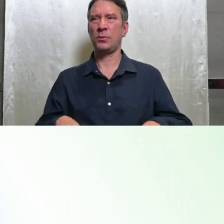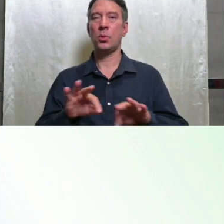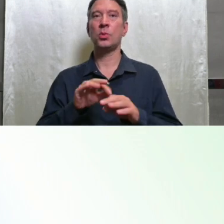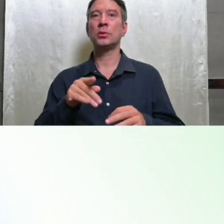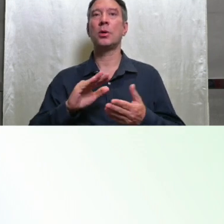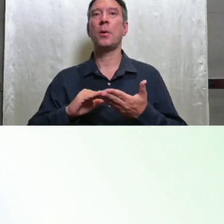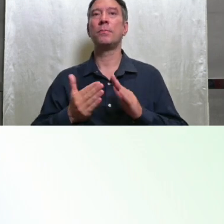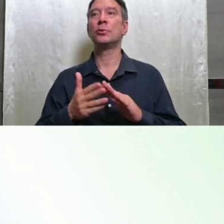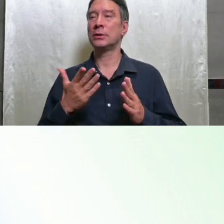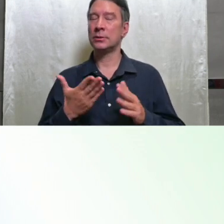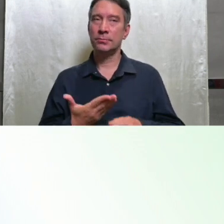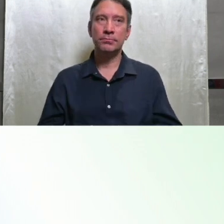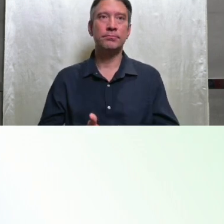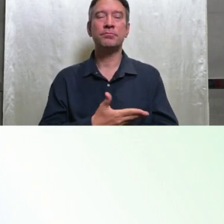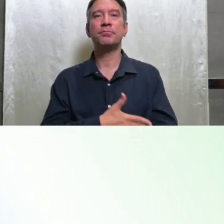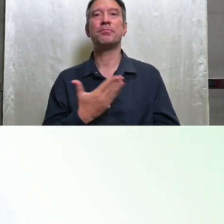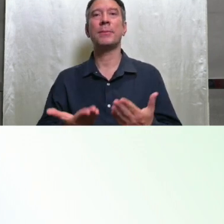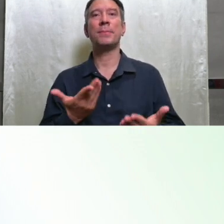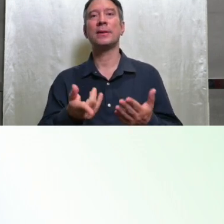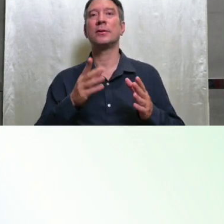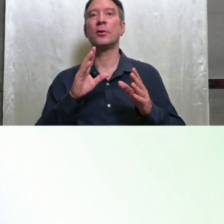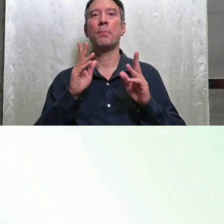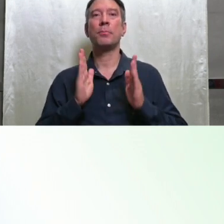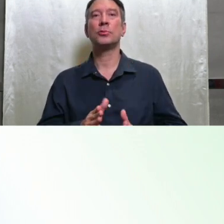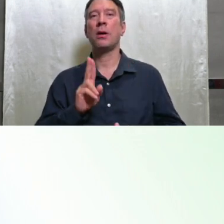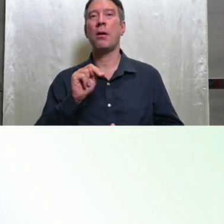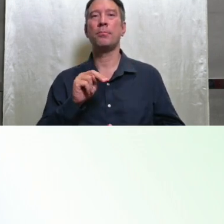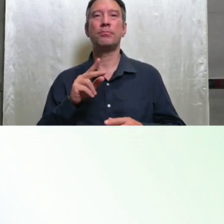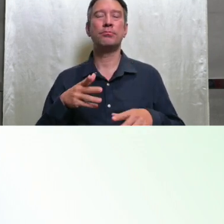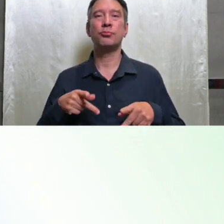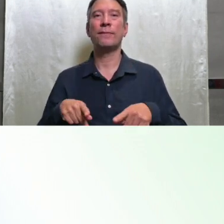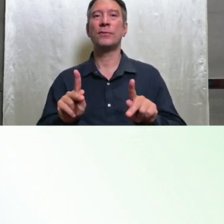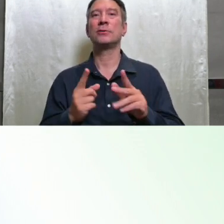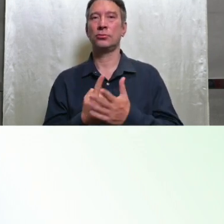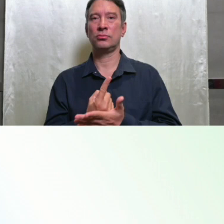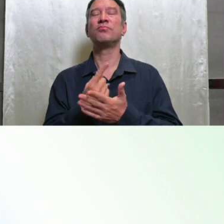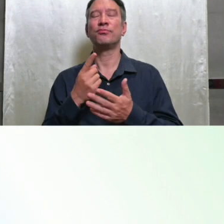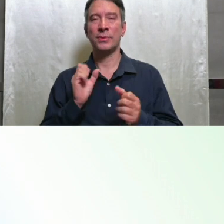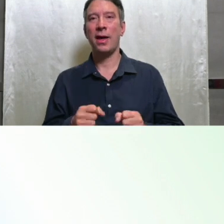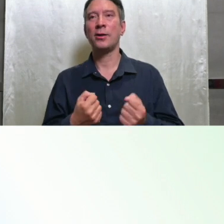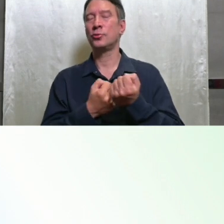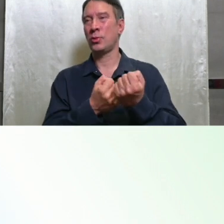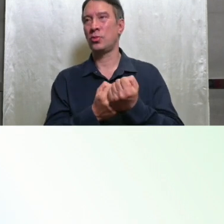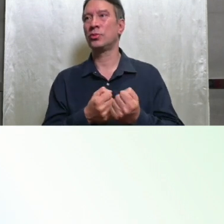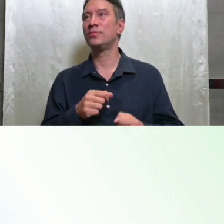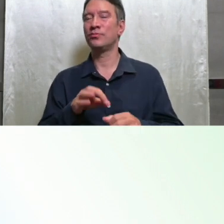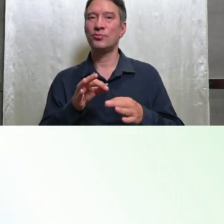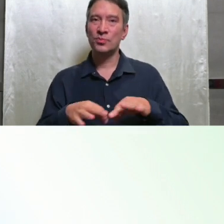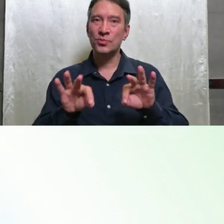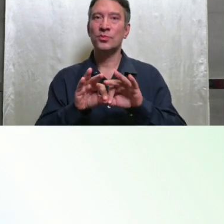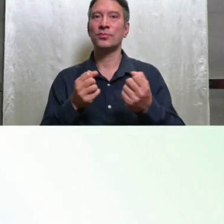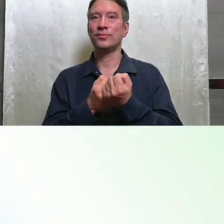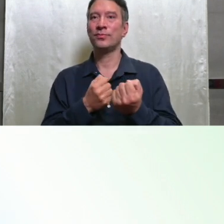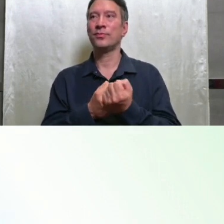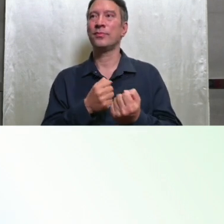huge goal, and I think we're about the 30% mark at this point, and we really